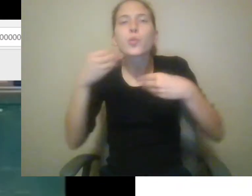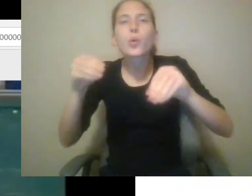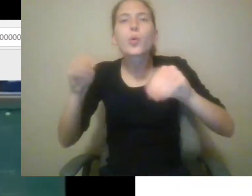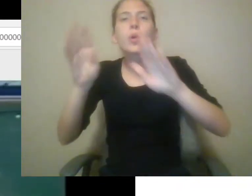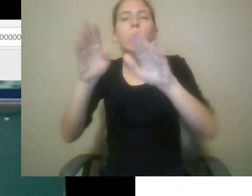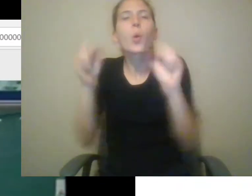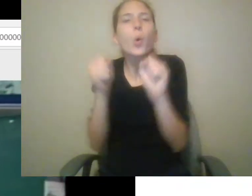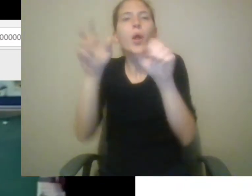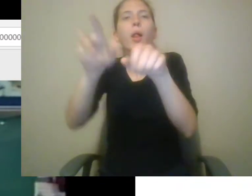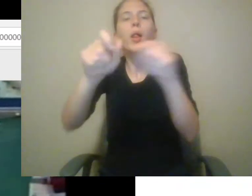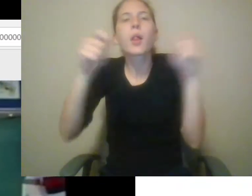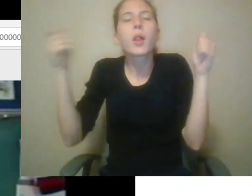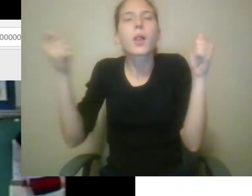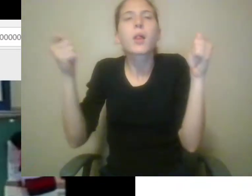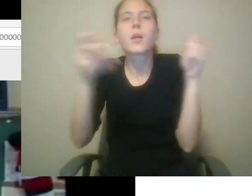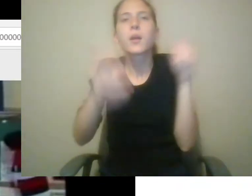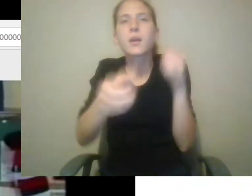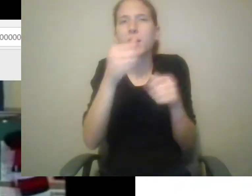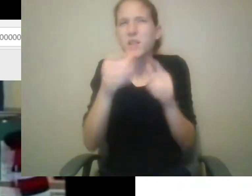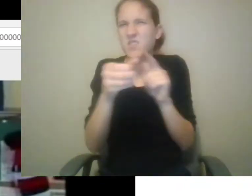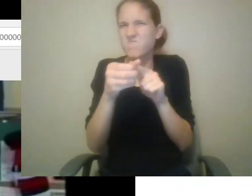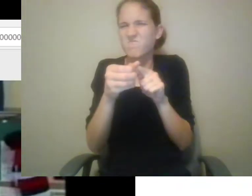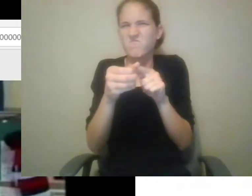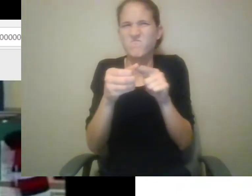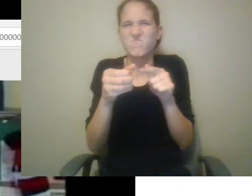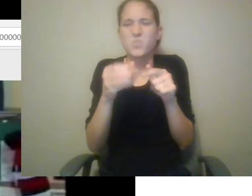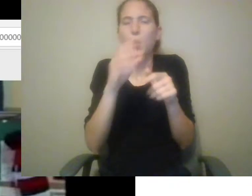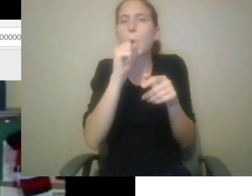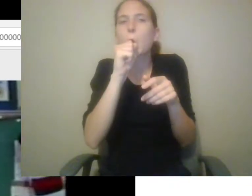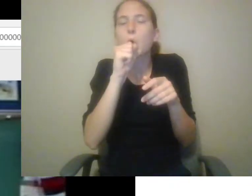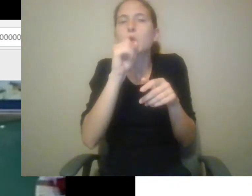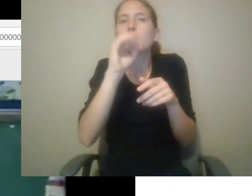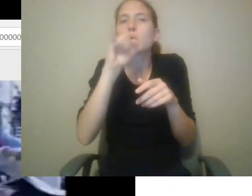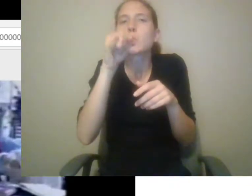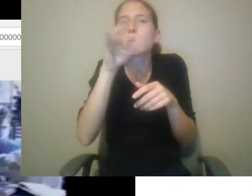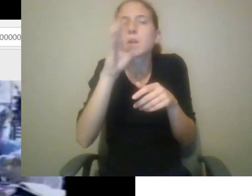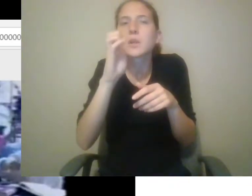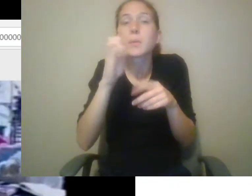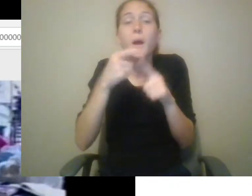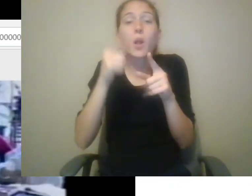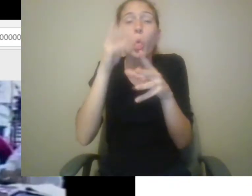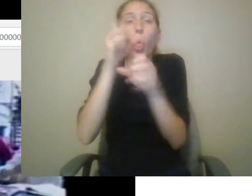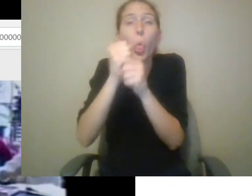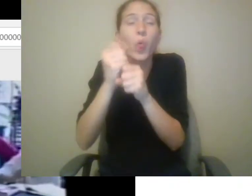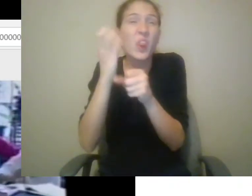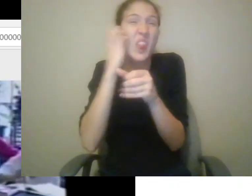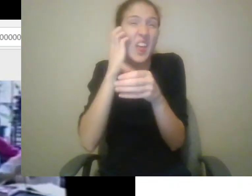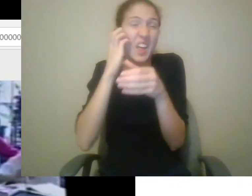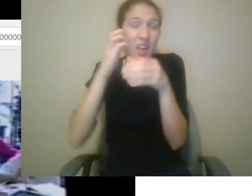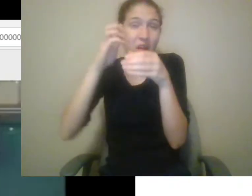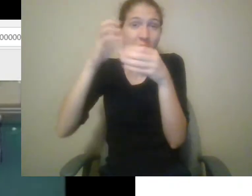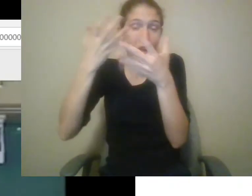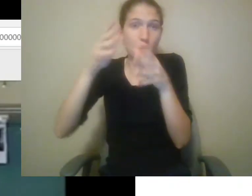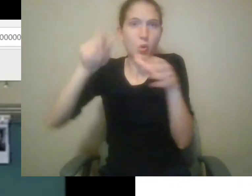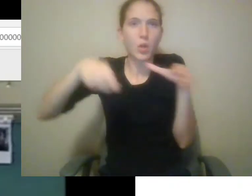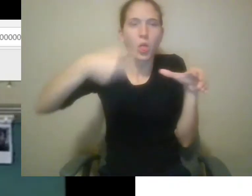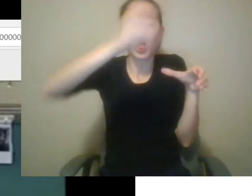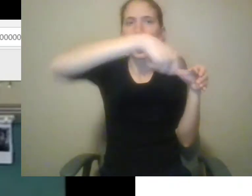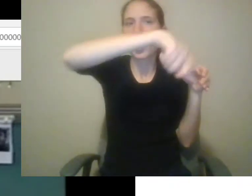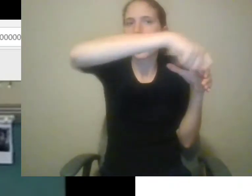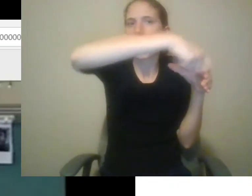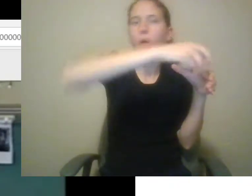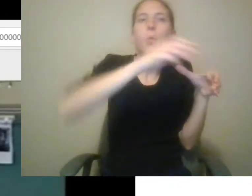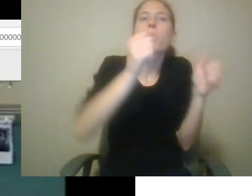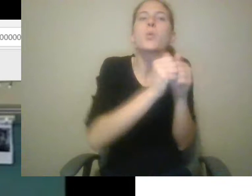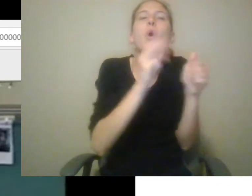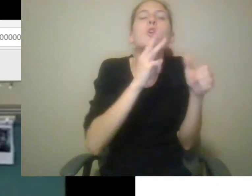You've never? Who here has made frozen orange juice? Raise your hand. Frozen orange juice. Raise your hand. Okay. When you read the label of frozen